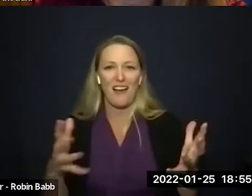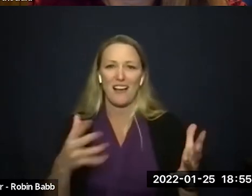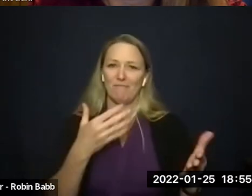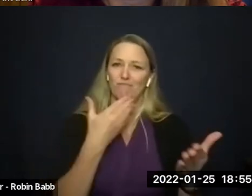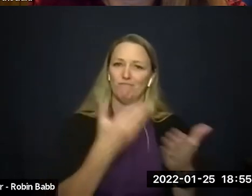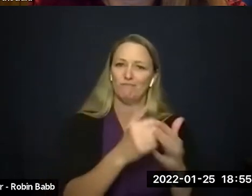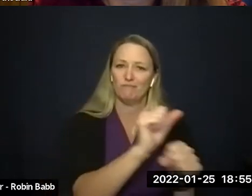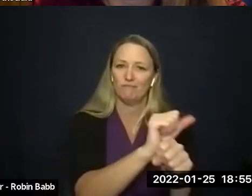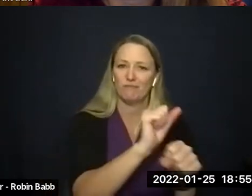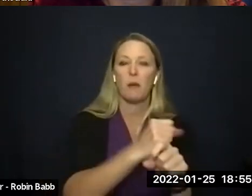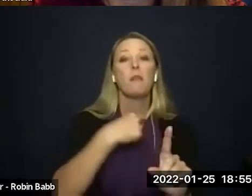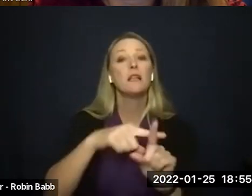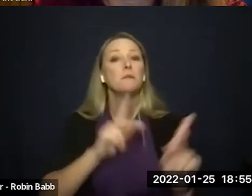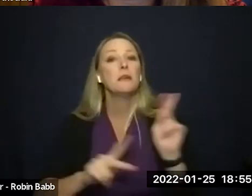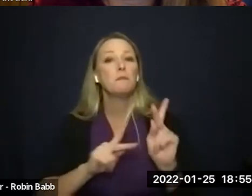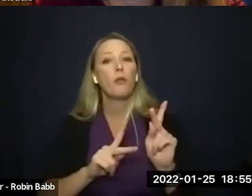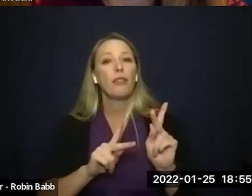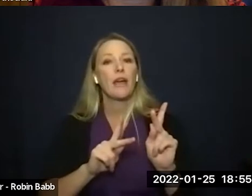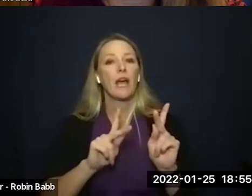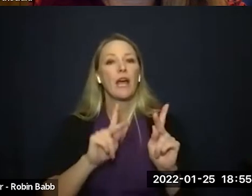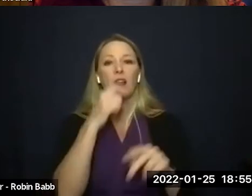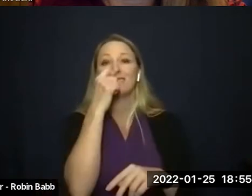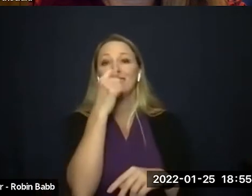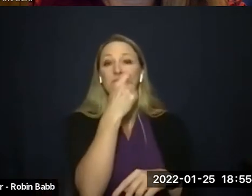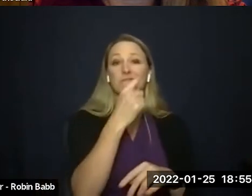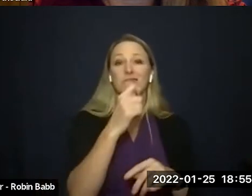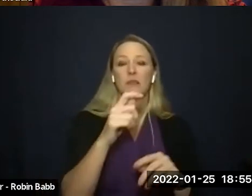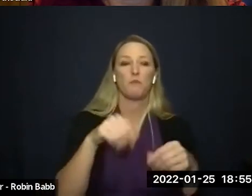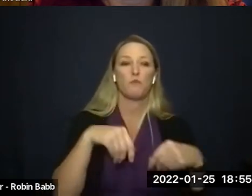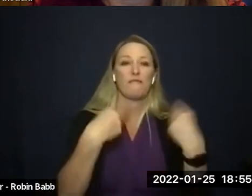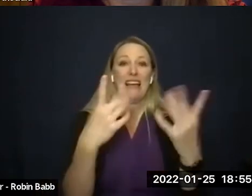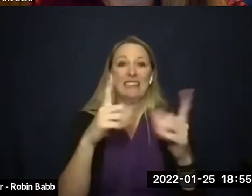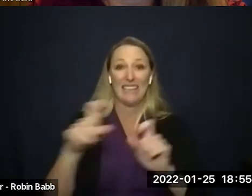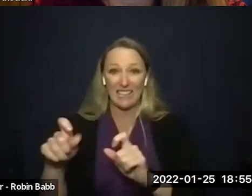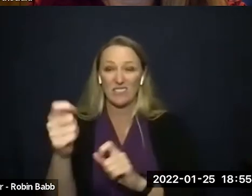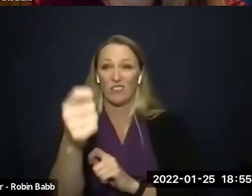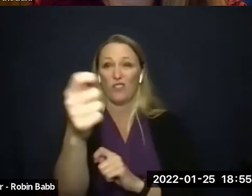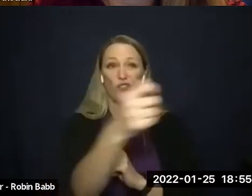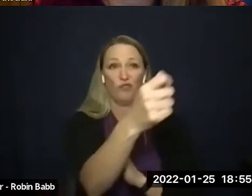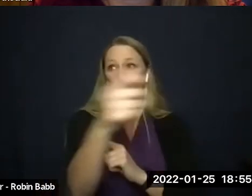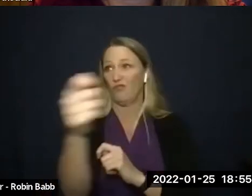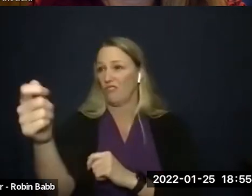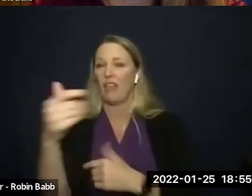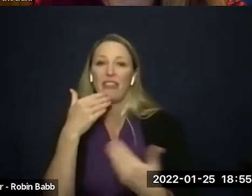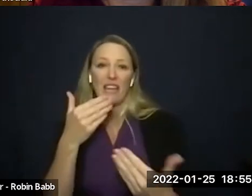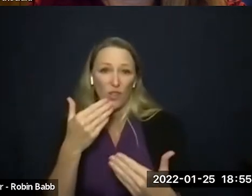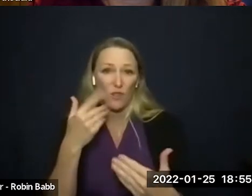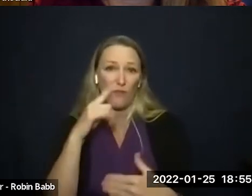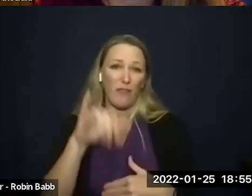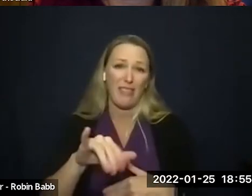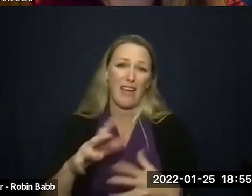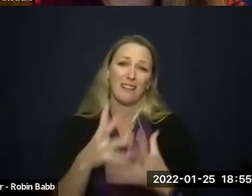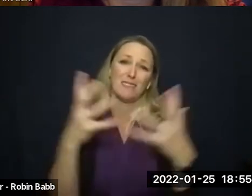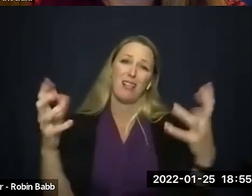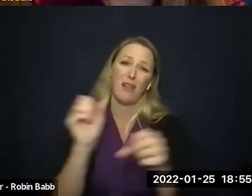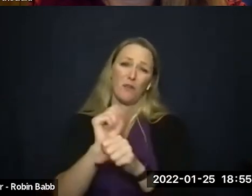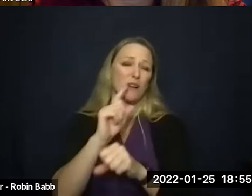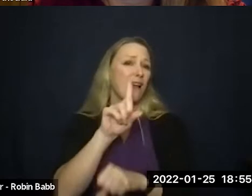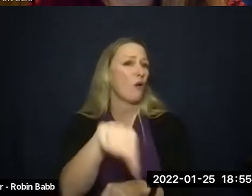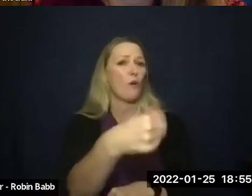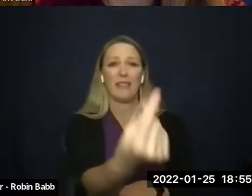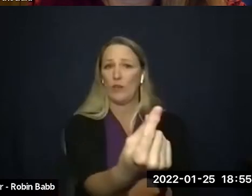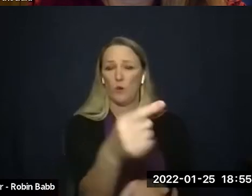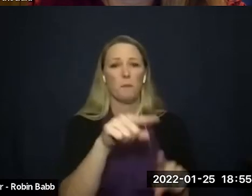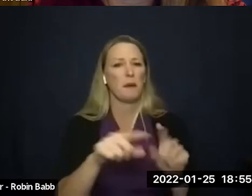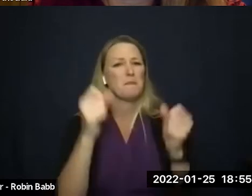are actually administering those um uh so thank you for that big lift not just you mr vince but all of the many many people